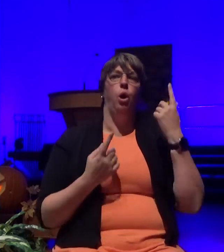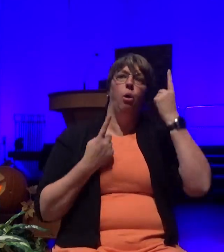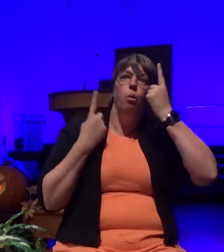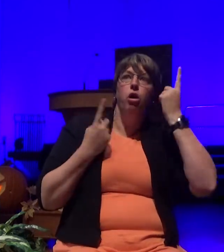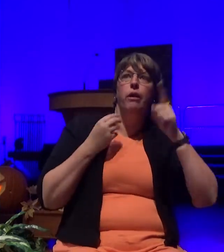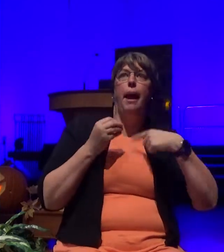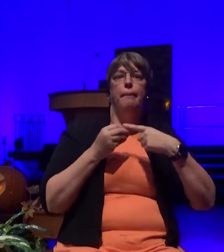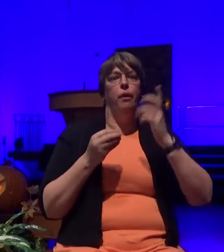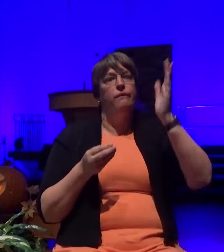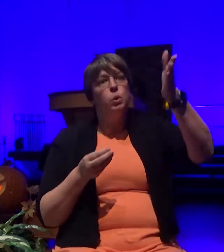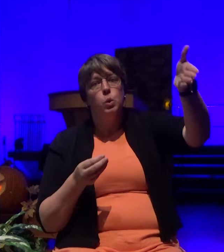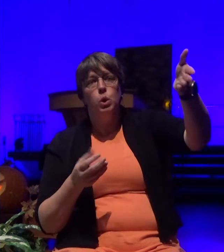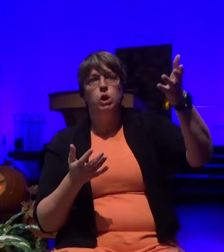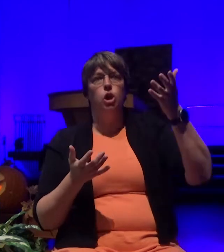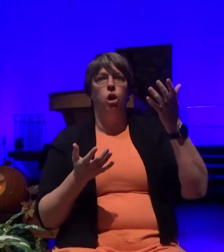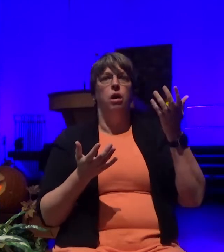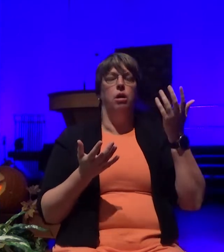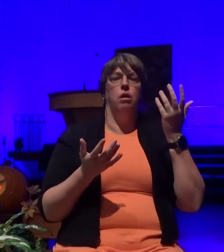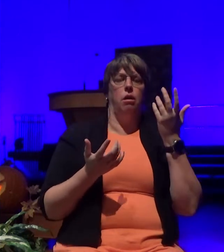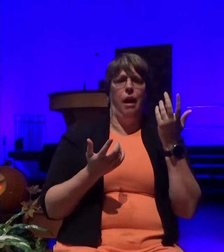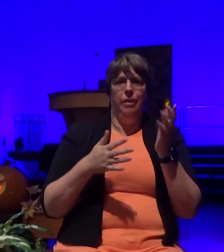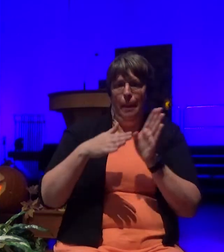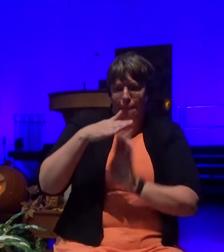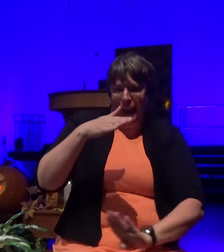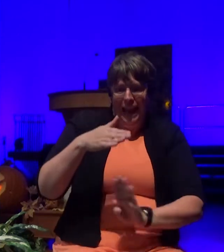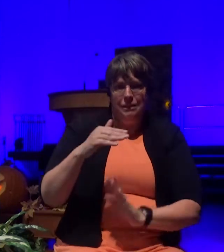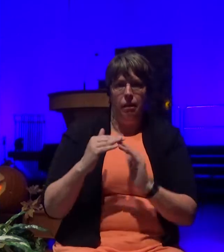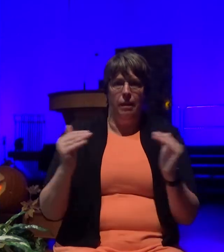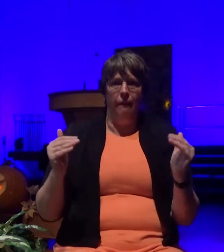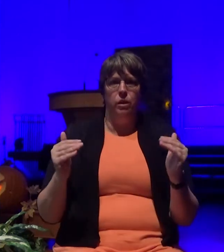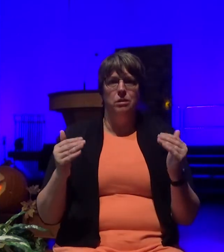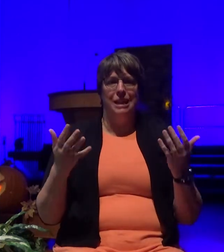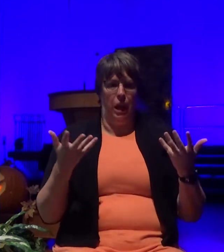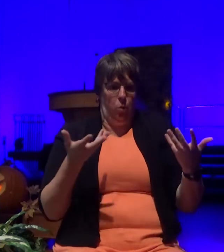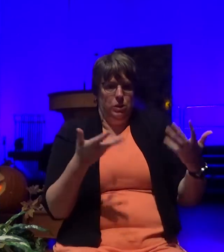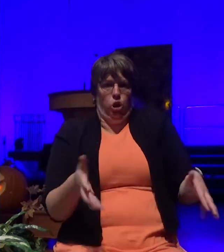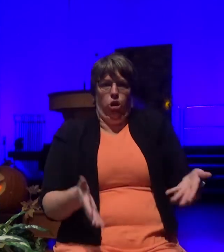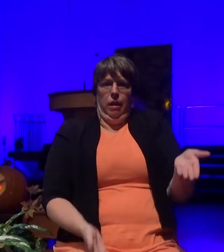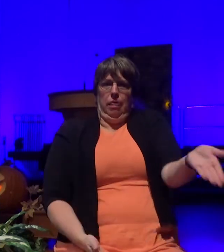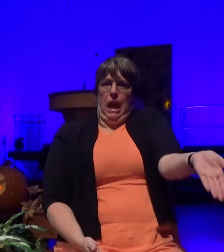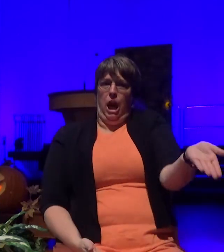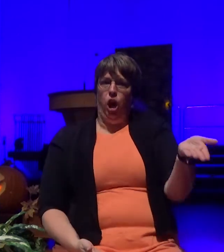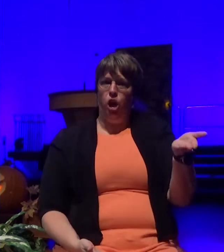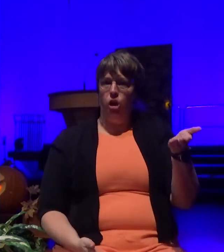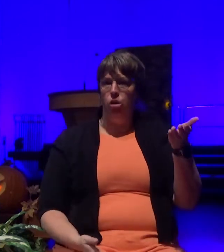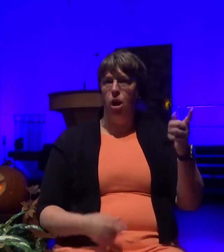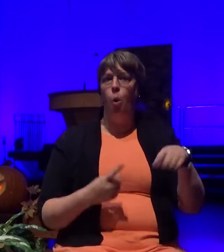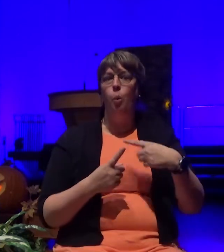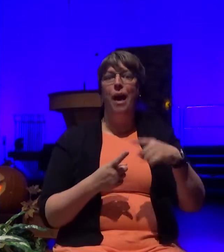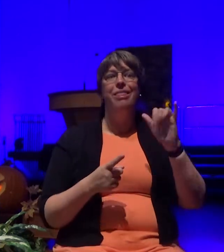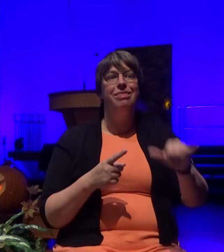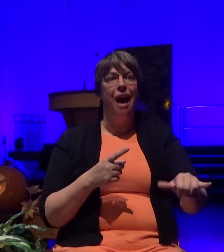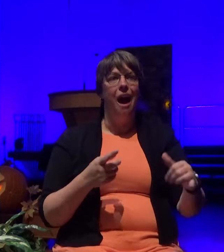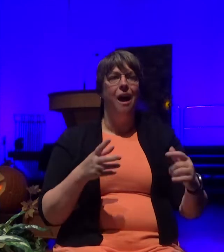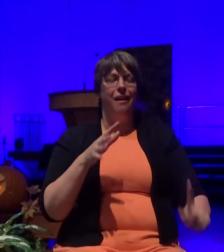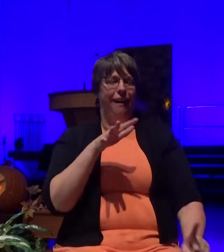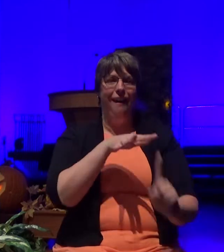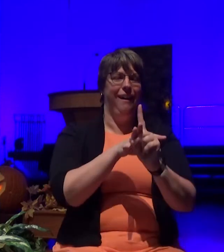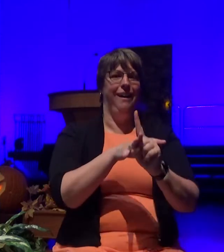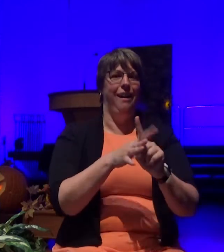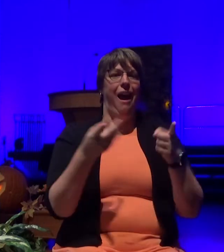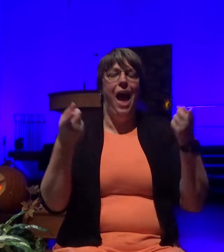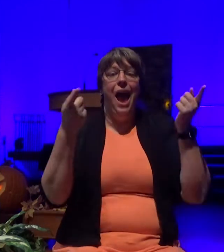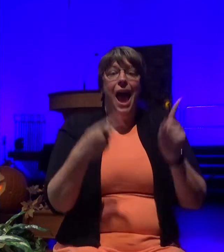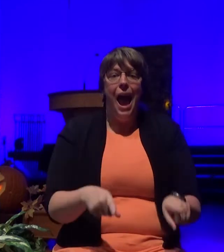well-being at the most basic level. It started to be handled. And when that occurred from them, when they relaxed into that and